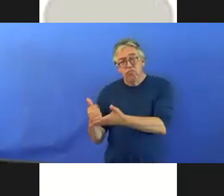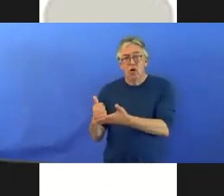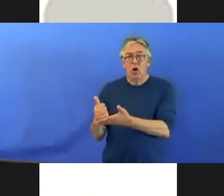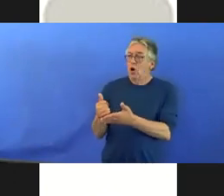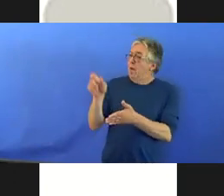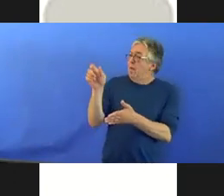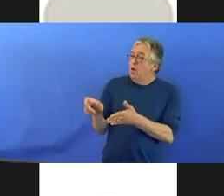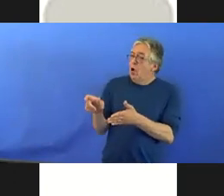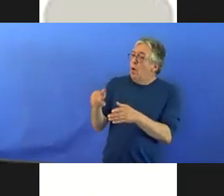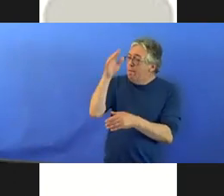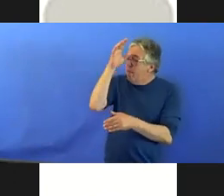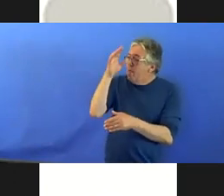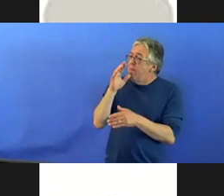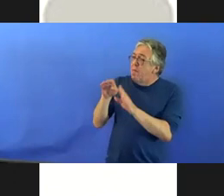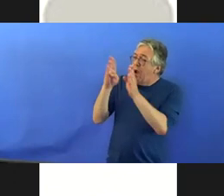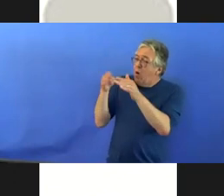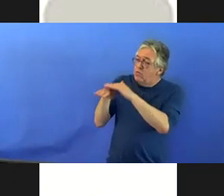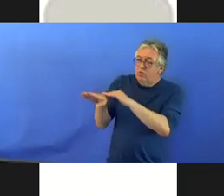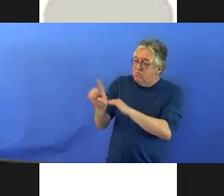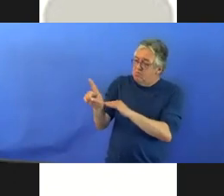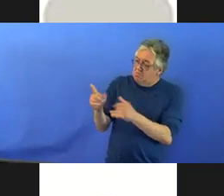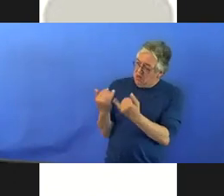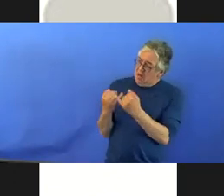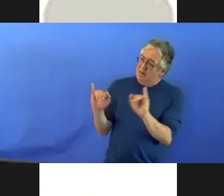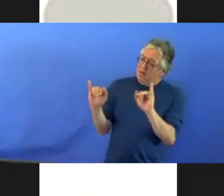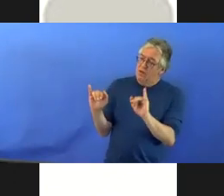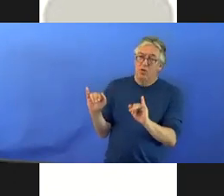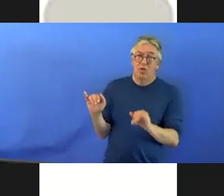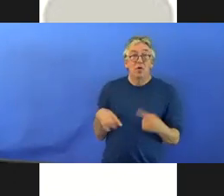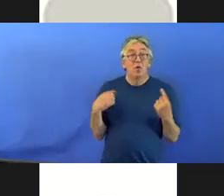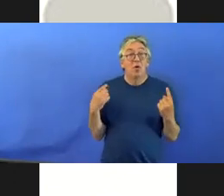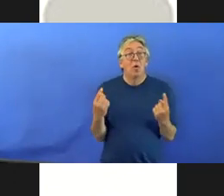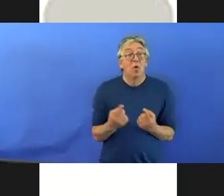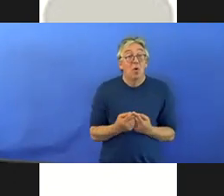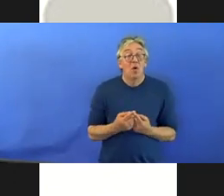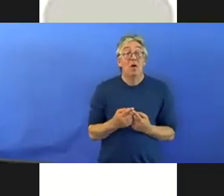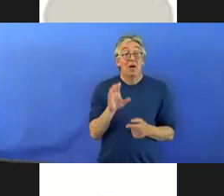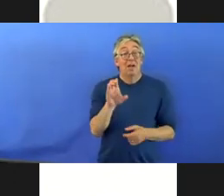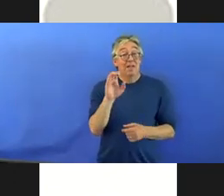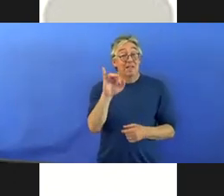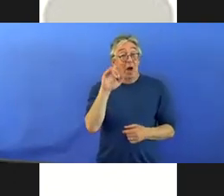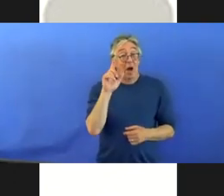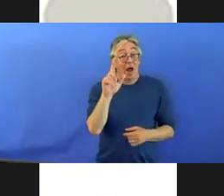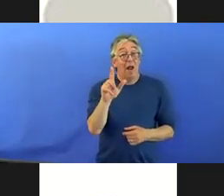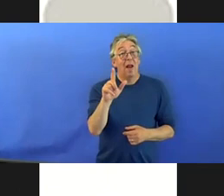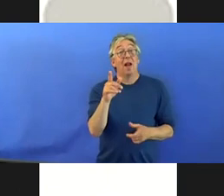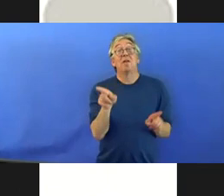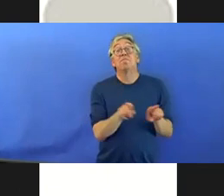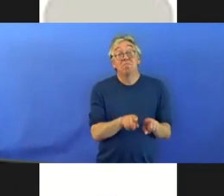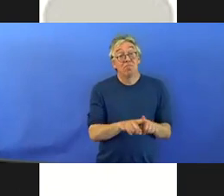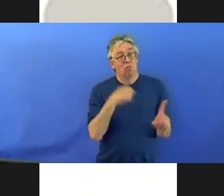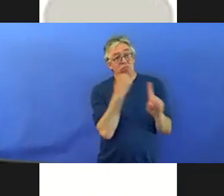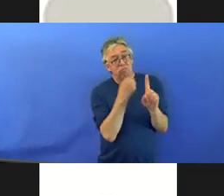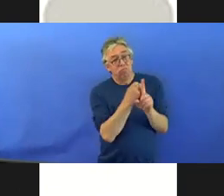home. Thanks to the long-standing actions taken by CILs toward government, social